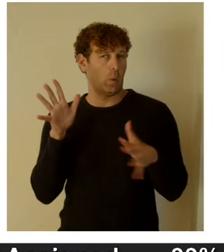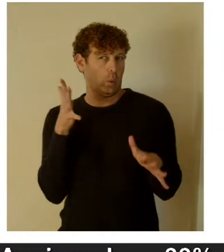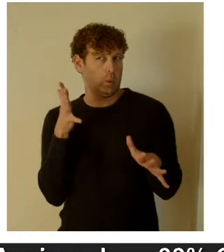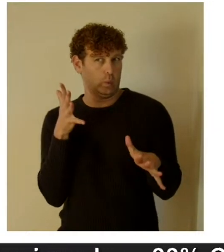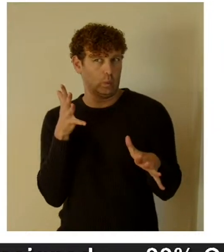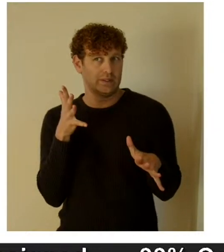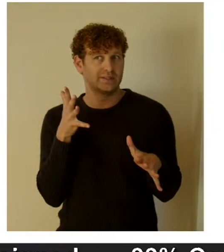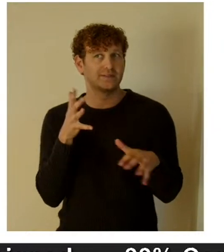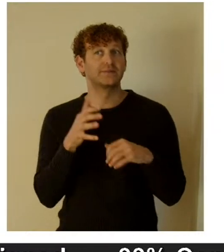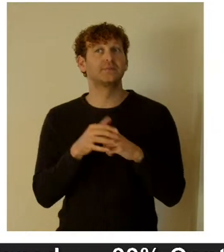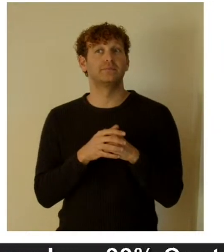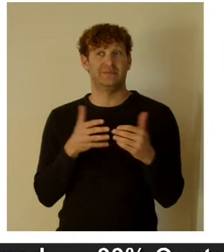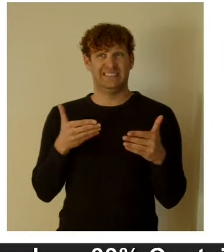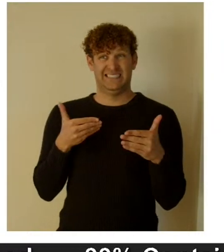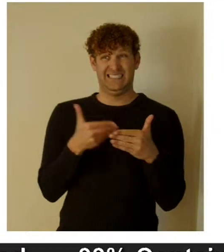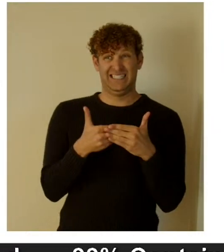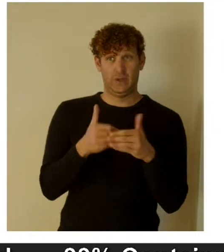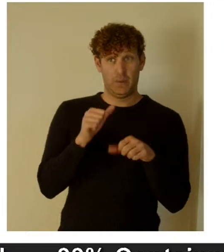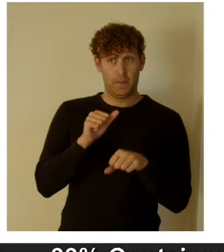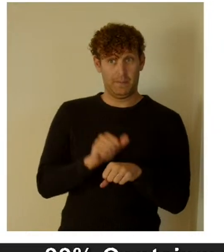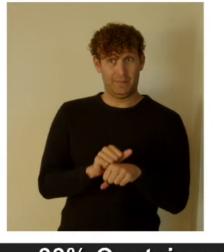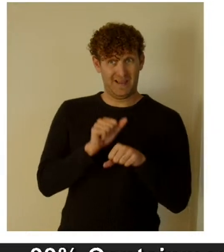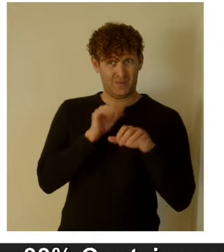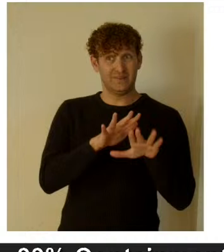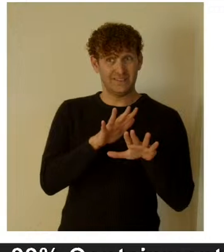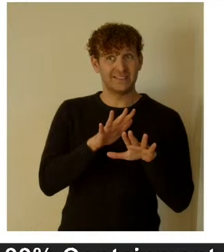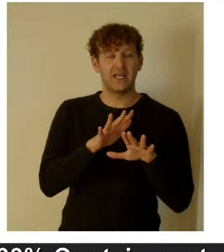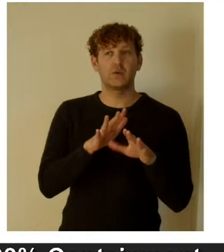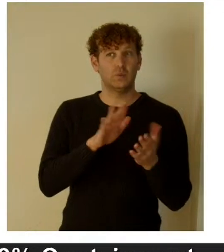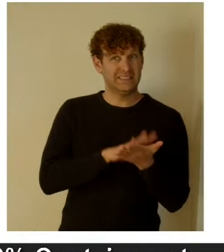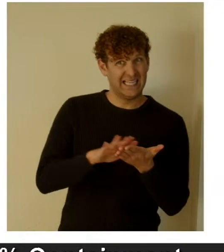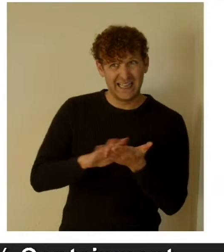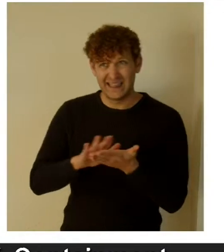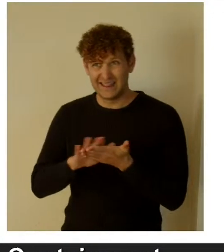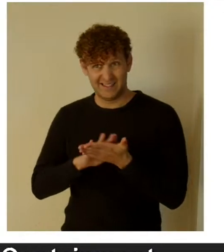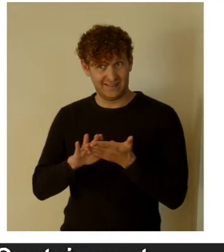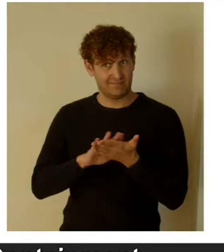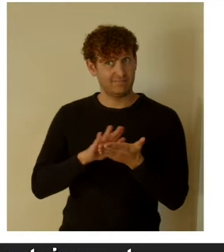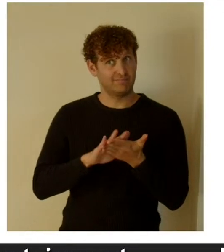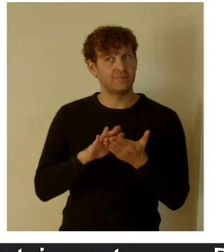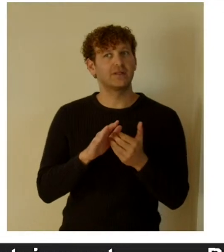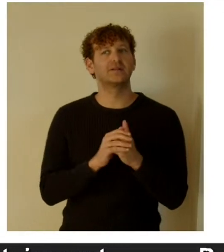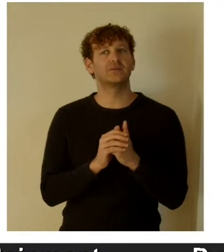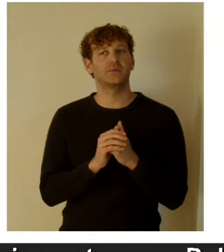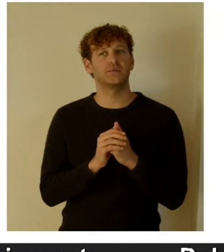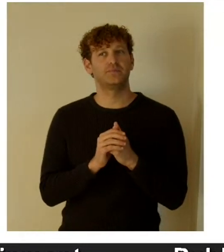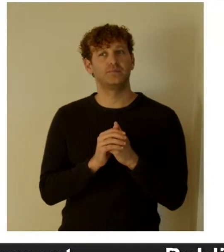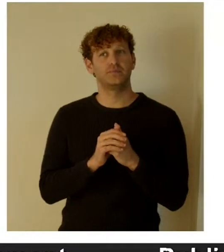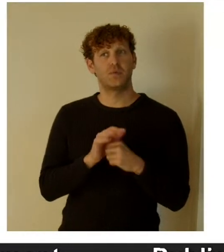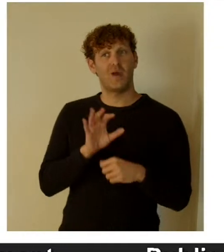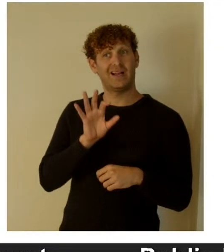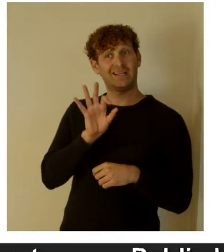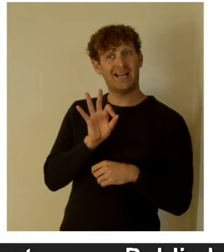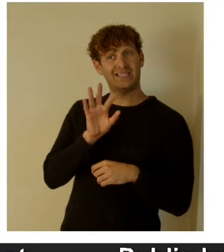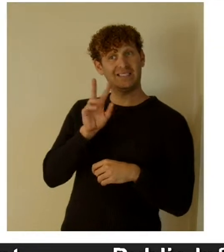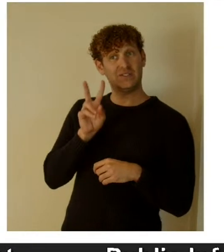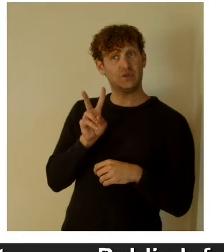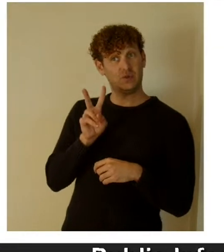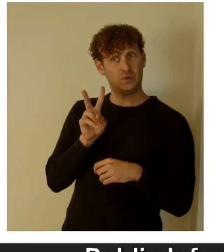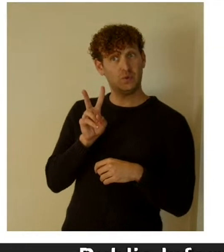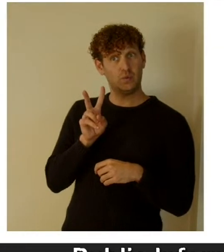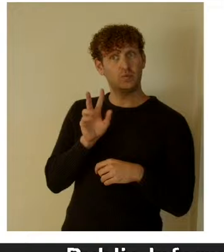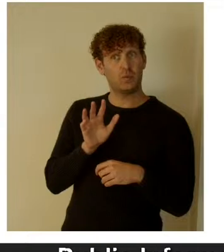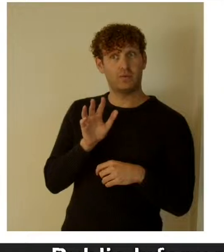continue to mop up and secure along this section in here. And then in this portion of the fire where the 92 is just south of it, the fire